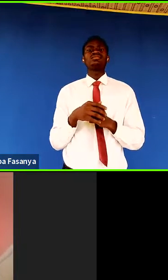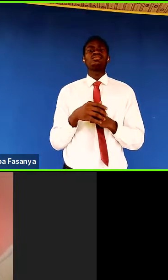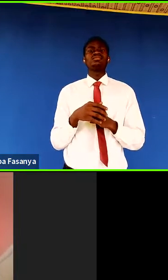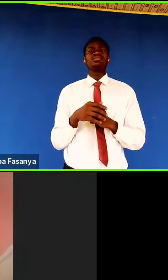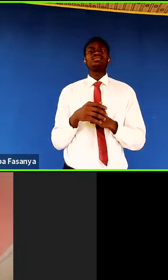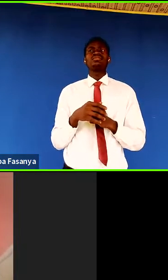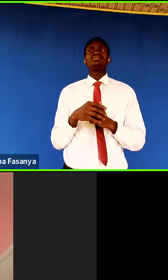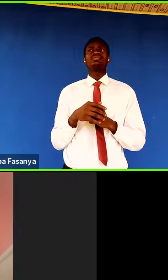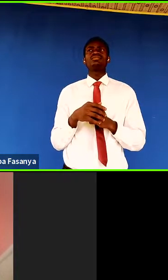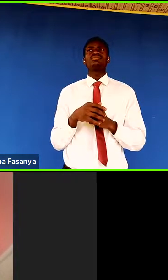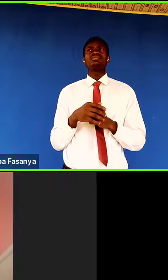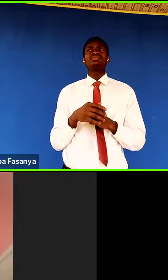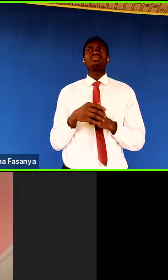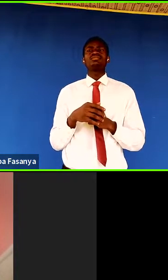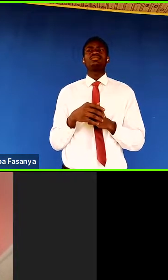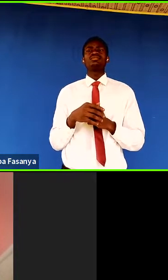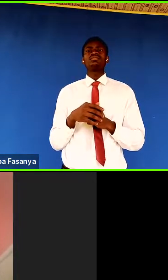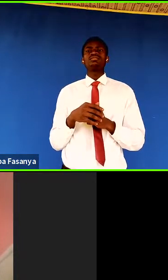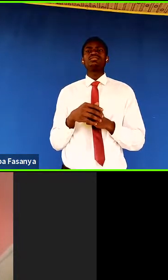Okay,